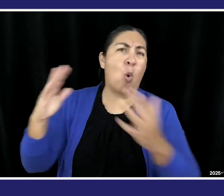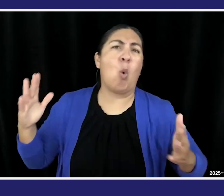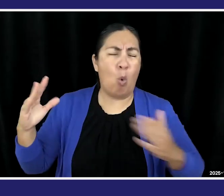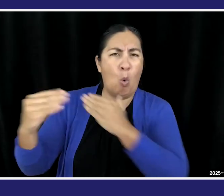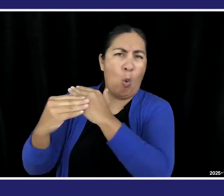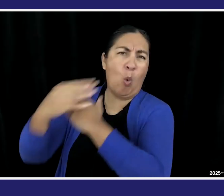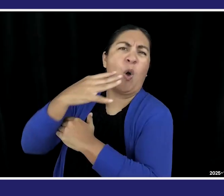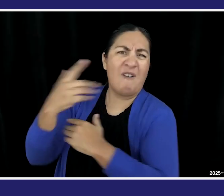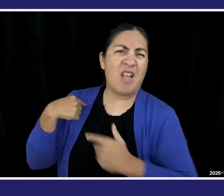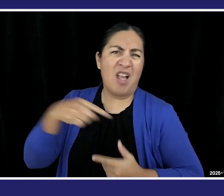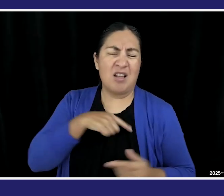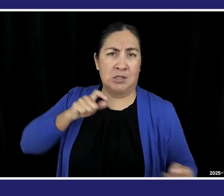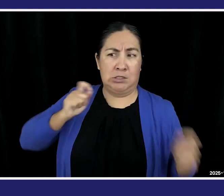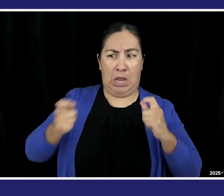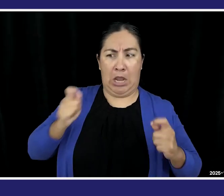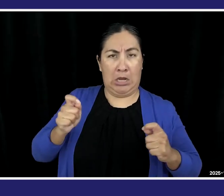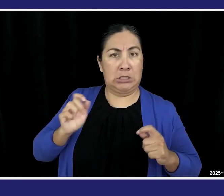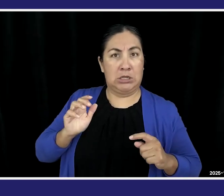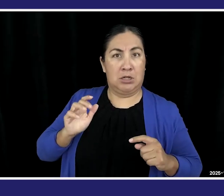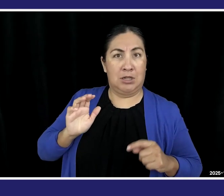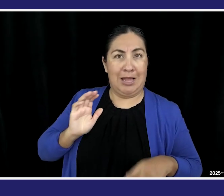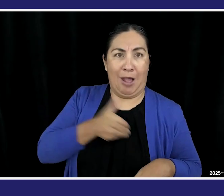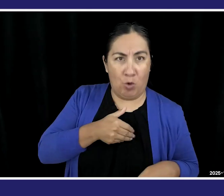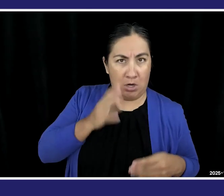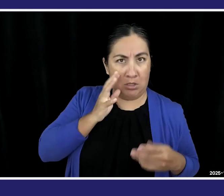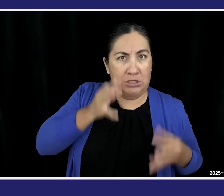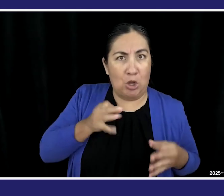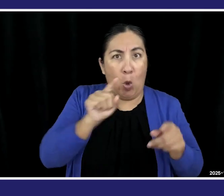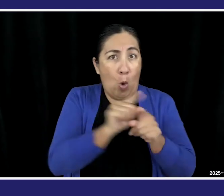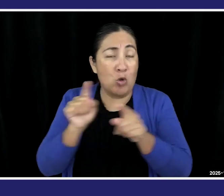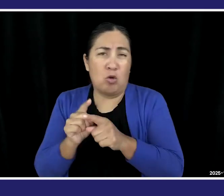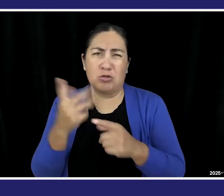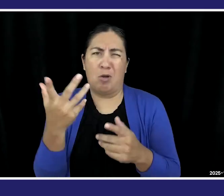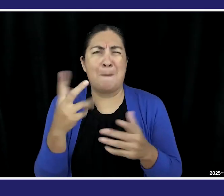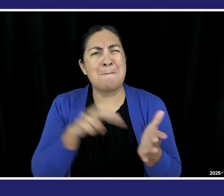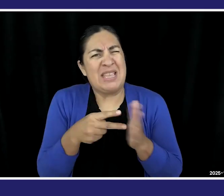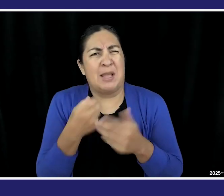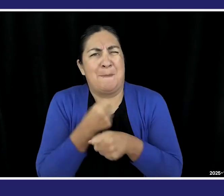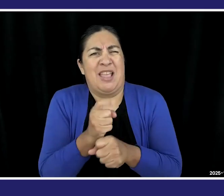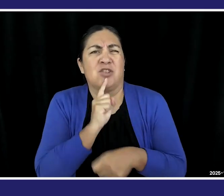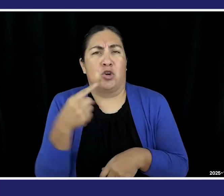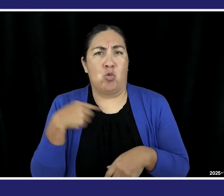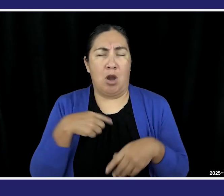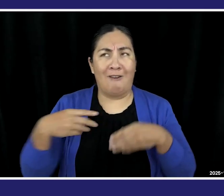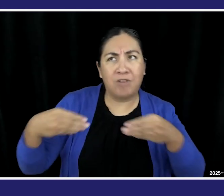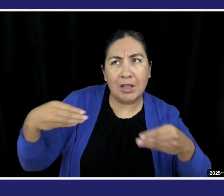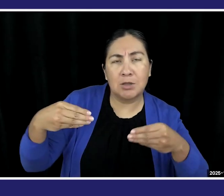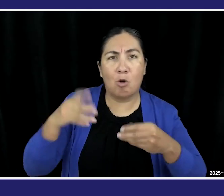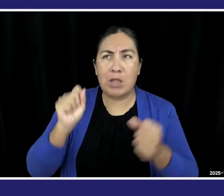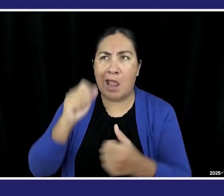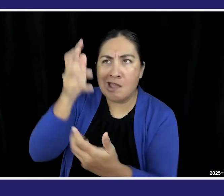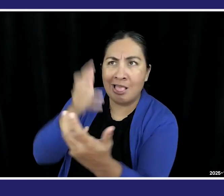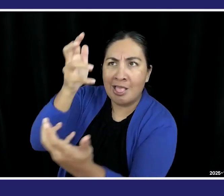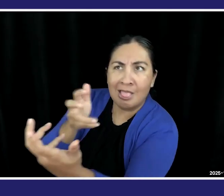nearly on a daily basis. So we want to ensure that we are both flexible and adaptable as part of that